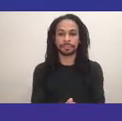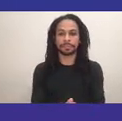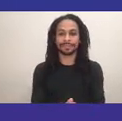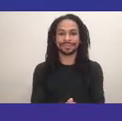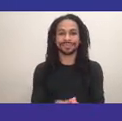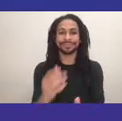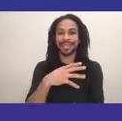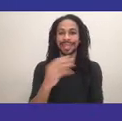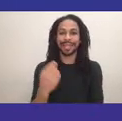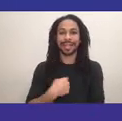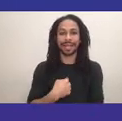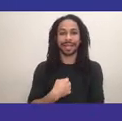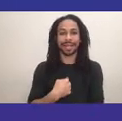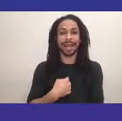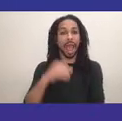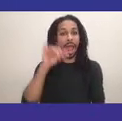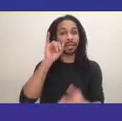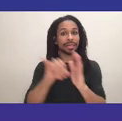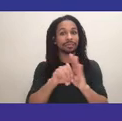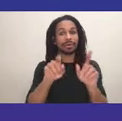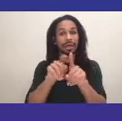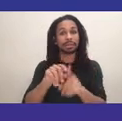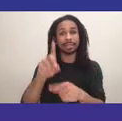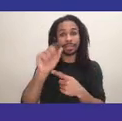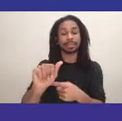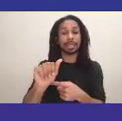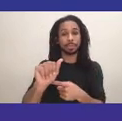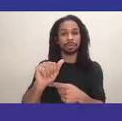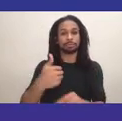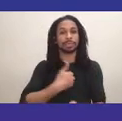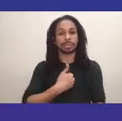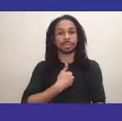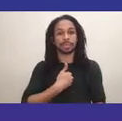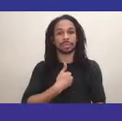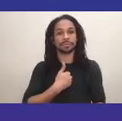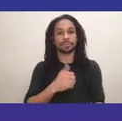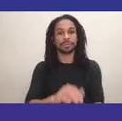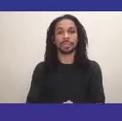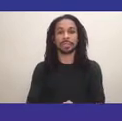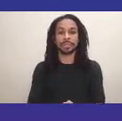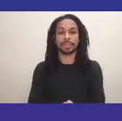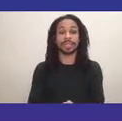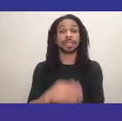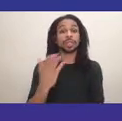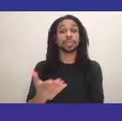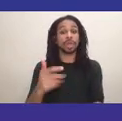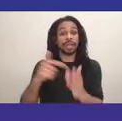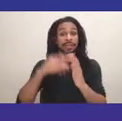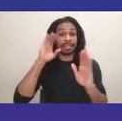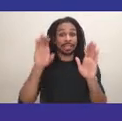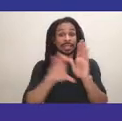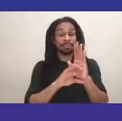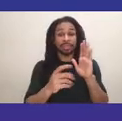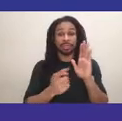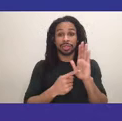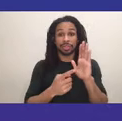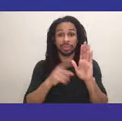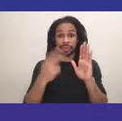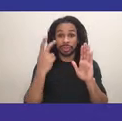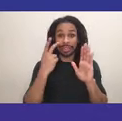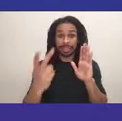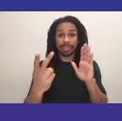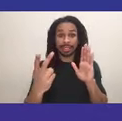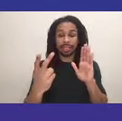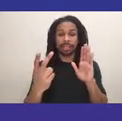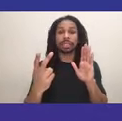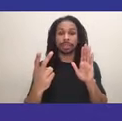And I identify as disabled. So this image here that you see,